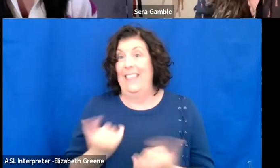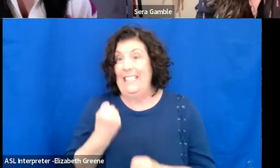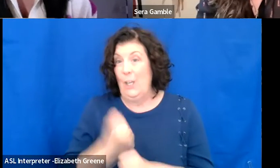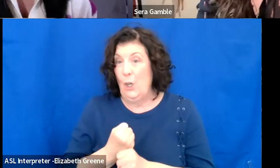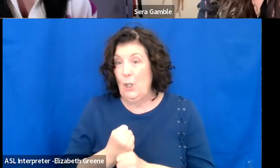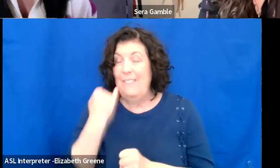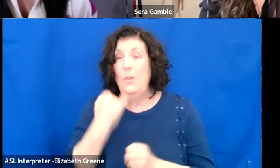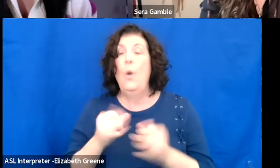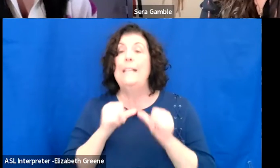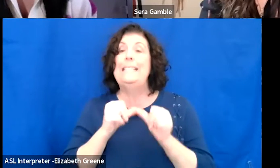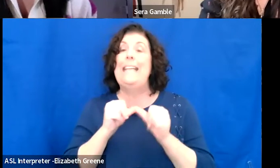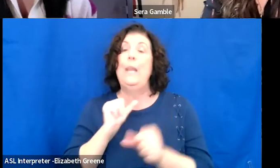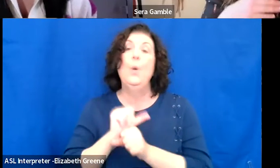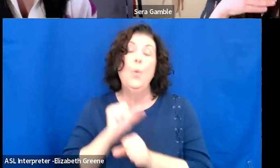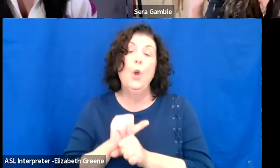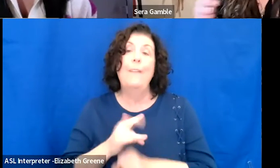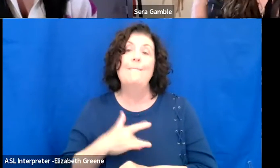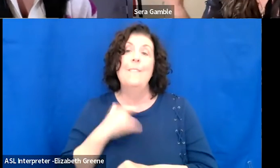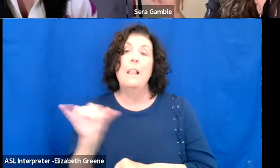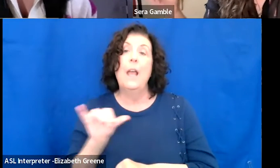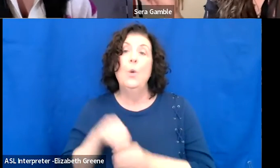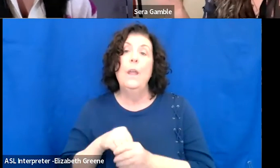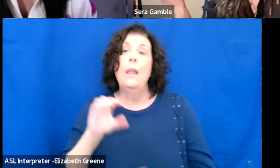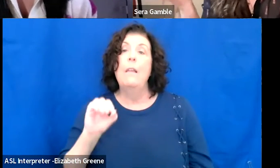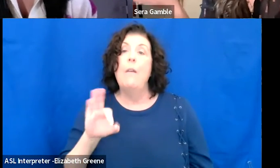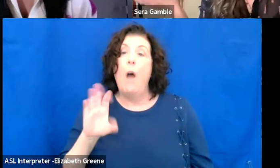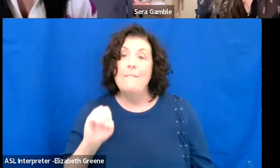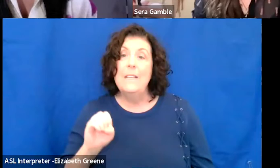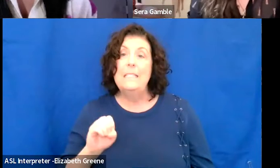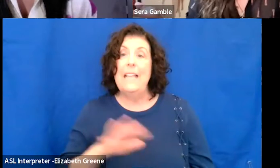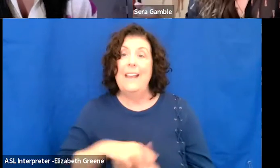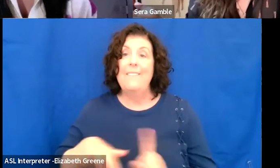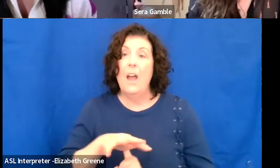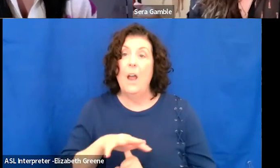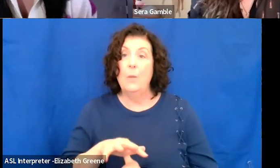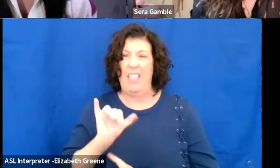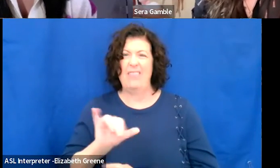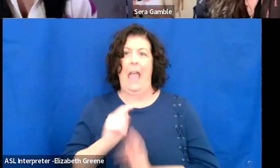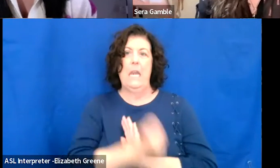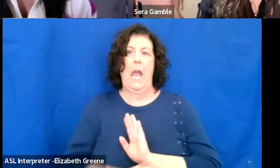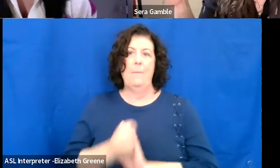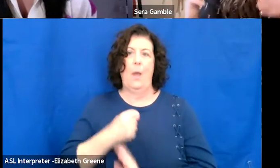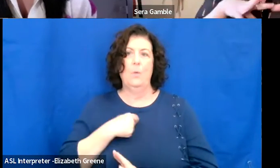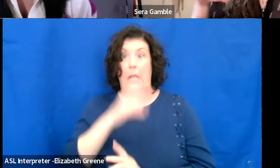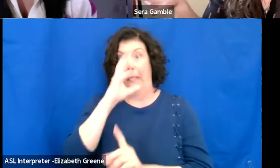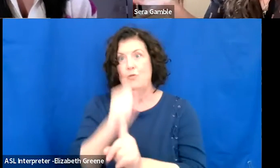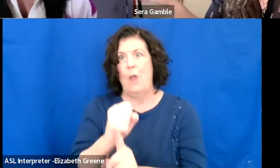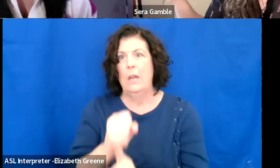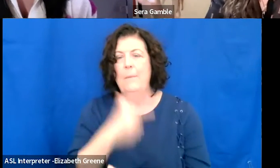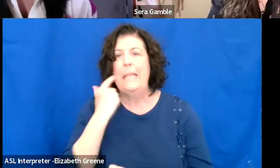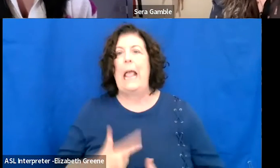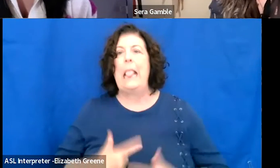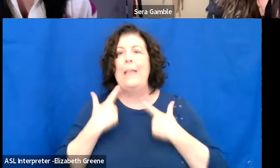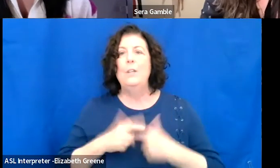steady work, if you want to really feel like you're in an office environment, which actually sounded pretty attractive to me at that point, I had been living kind of a